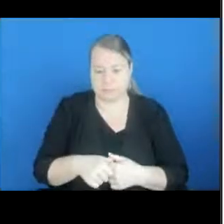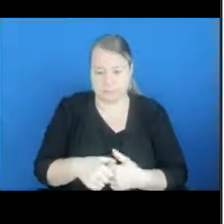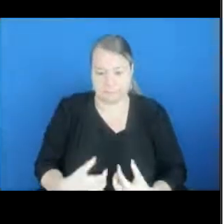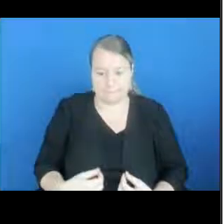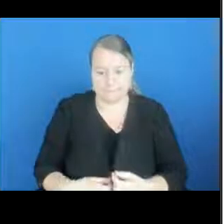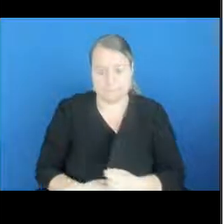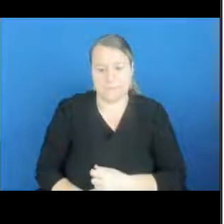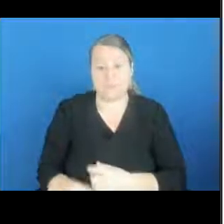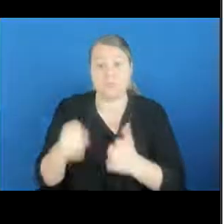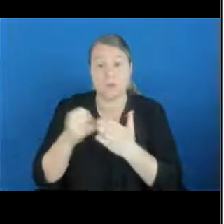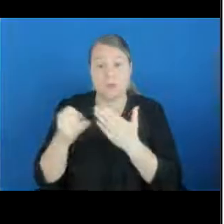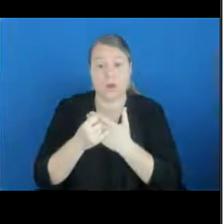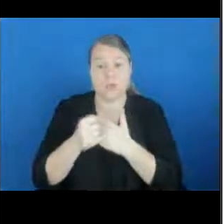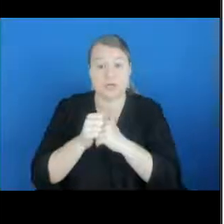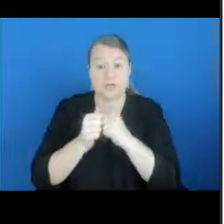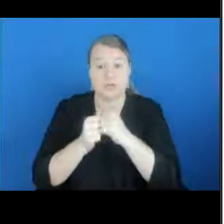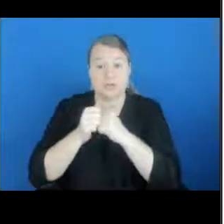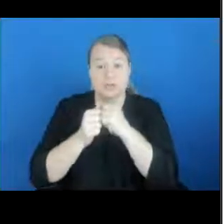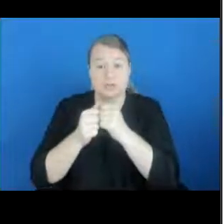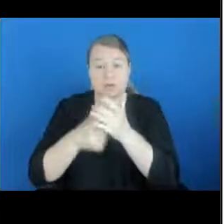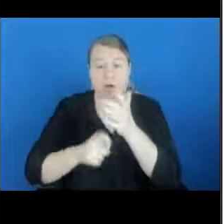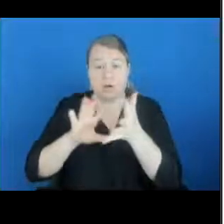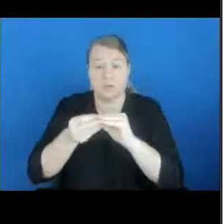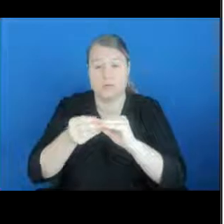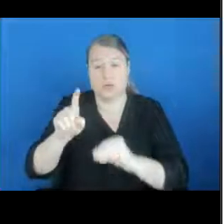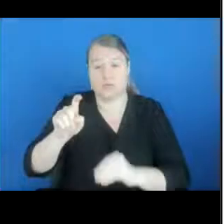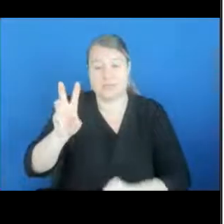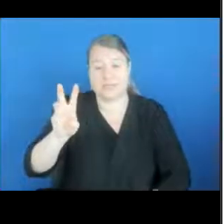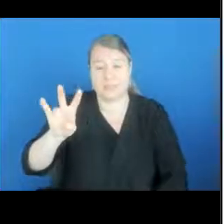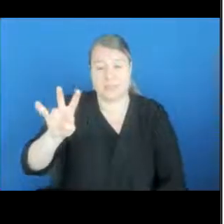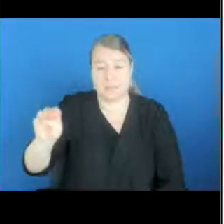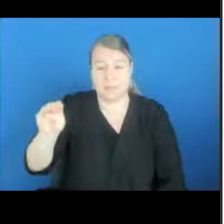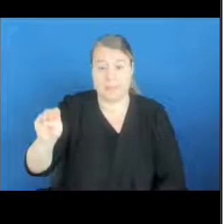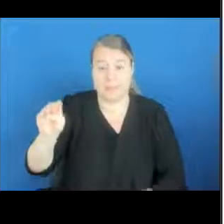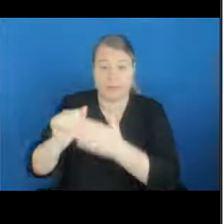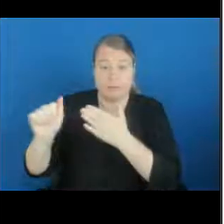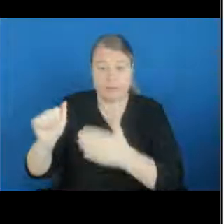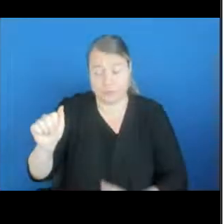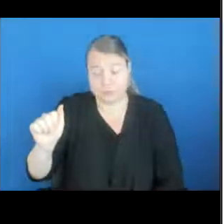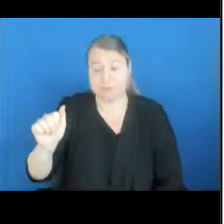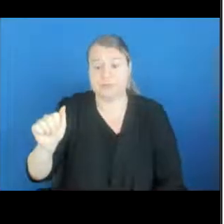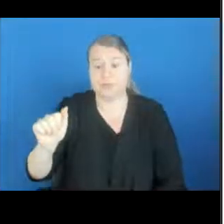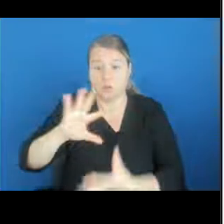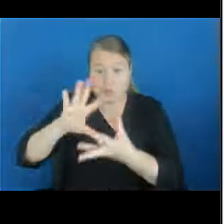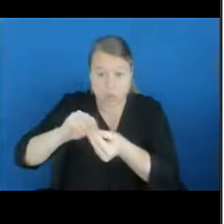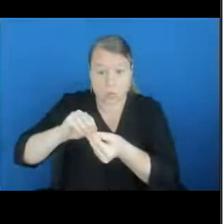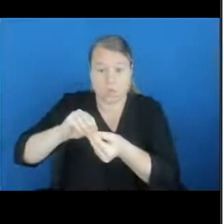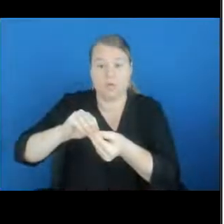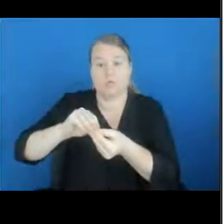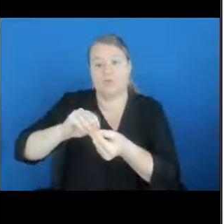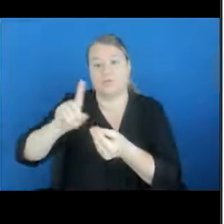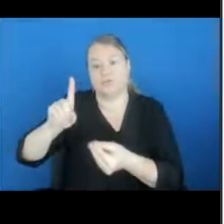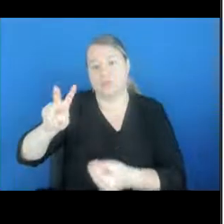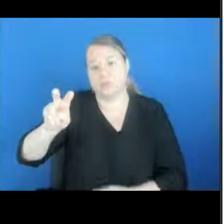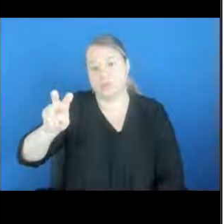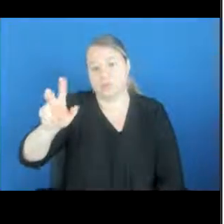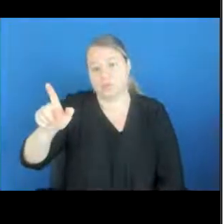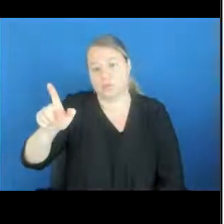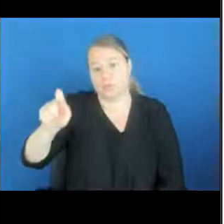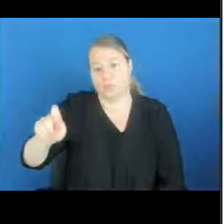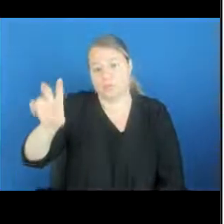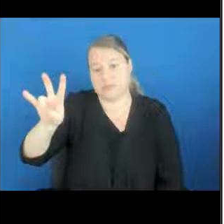The project construction cost is approximately $167 million for a total cost of $221.7